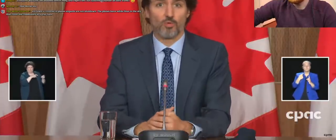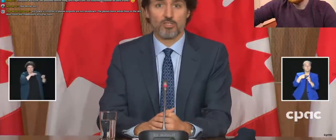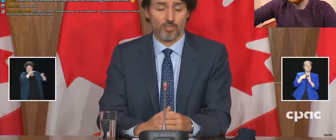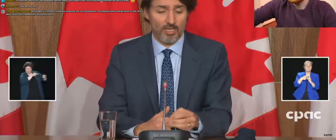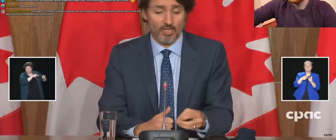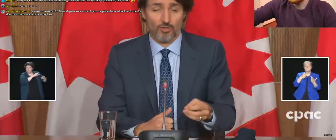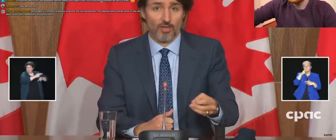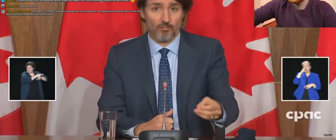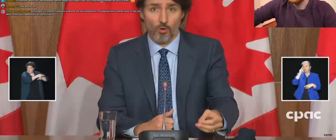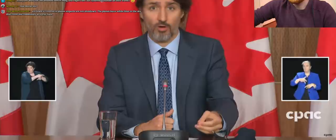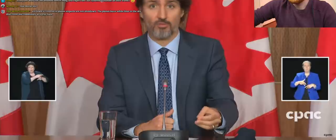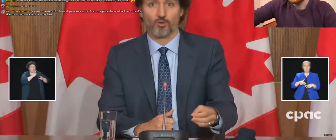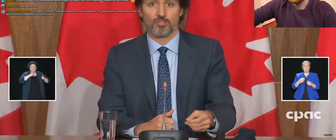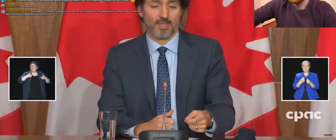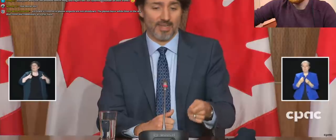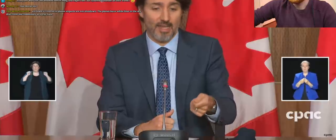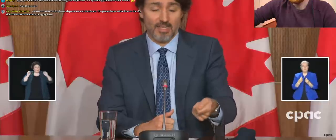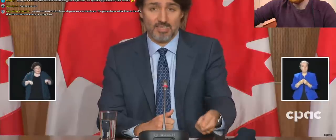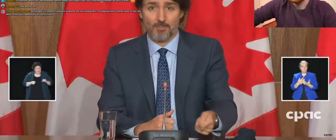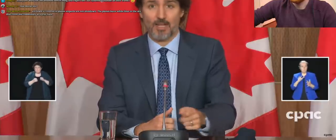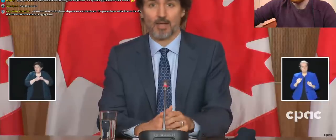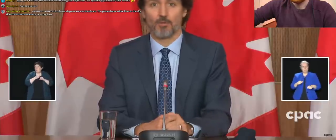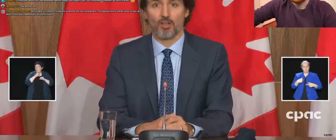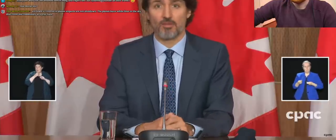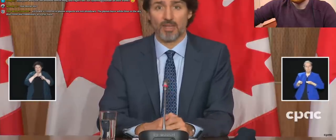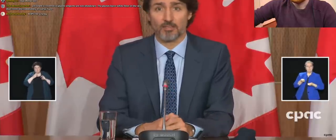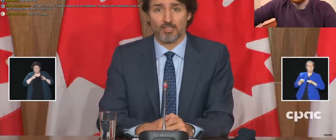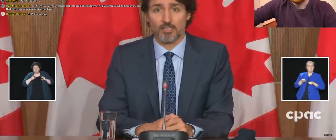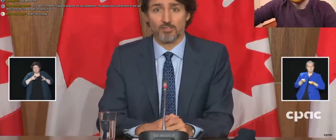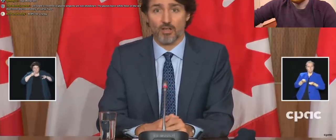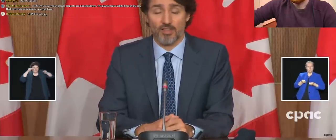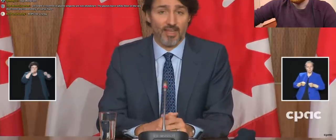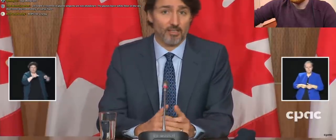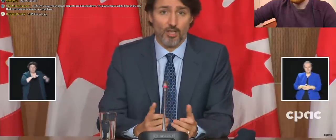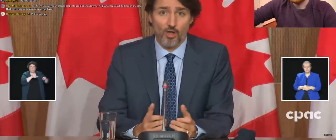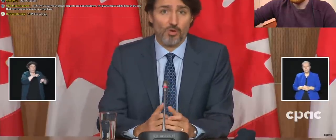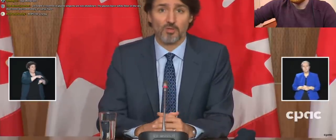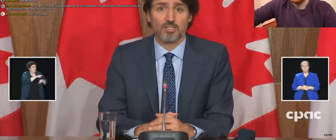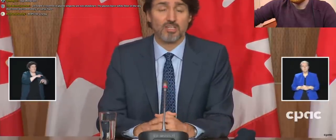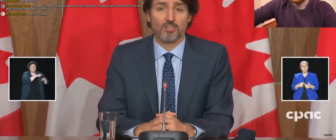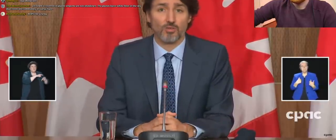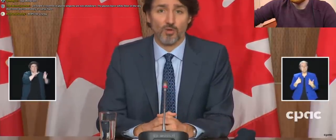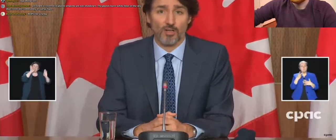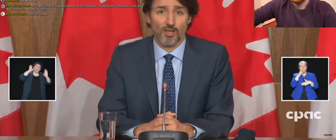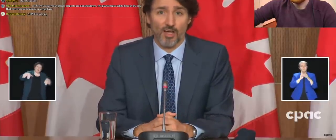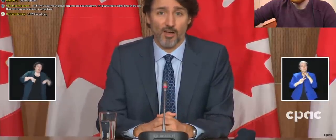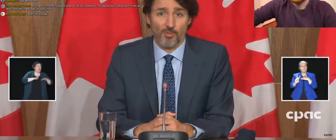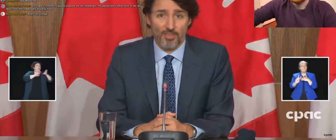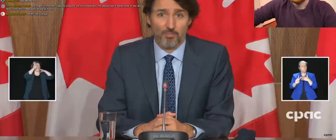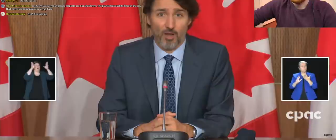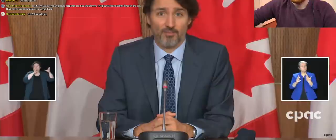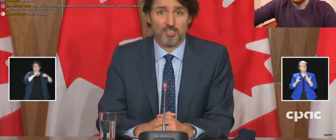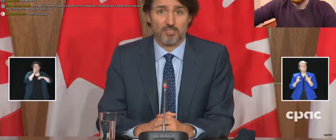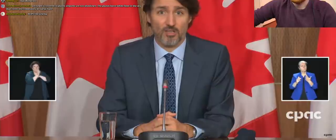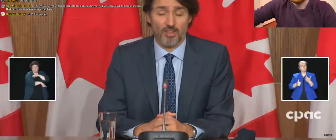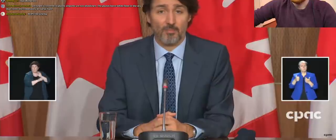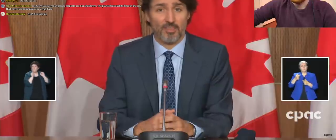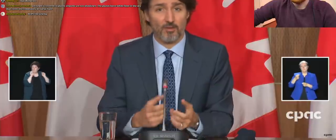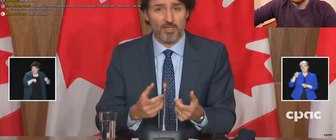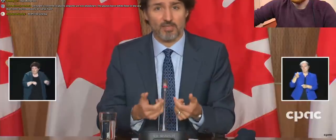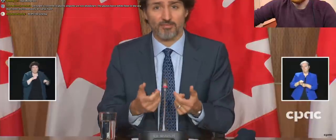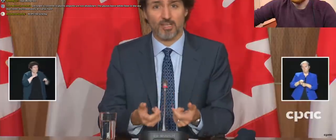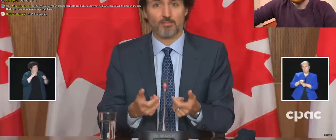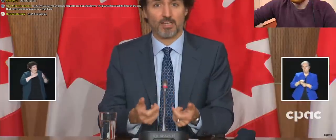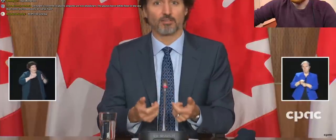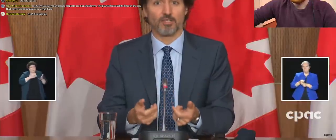we're always looking at doing more enforcement, at stepping up on the penalties on that, and we will continue to work with the provinces on that.